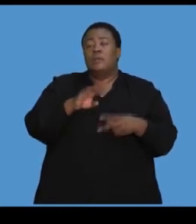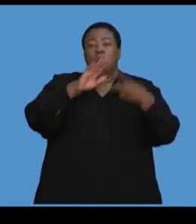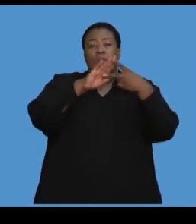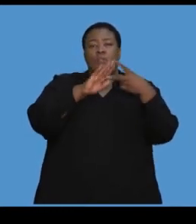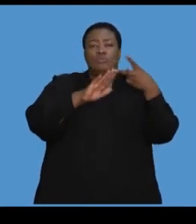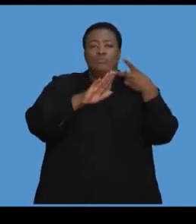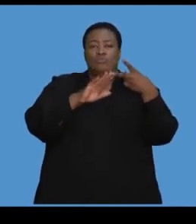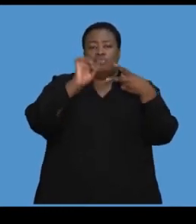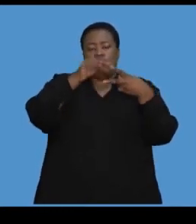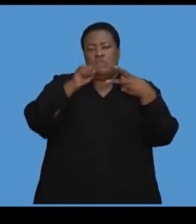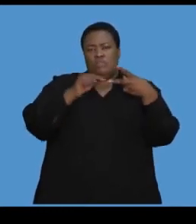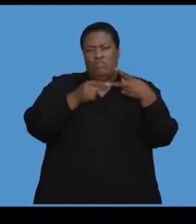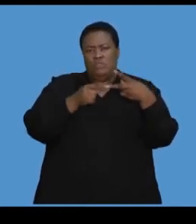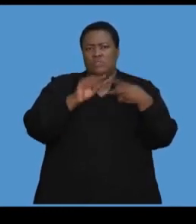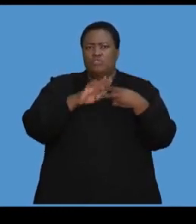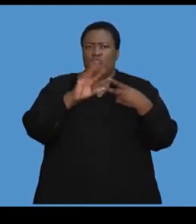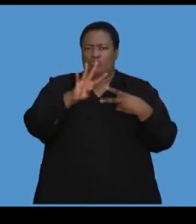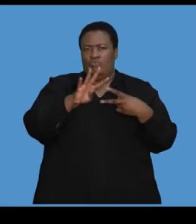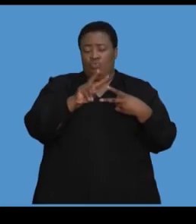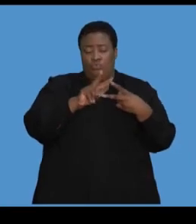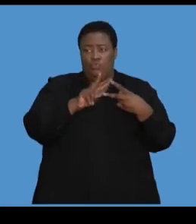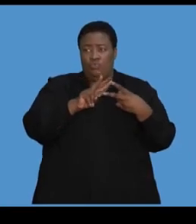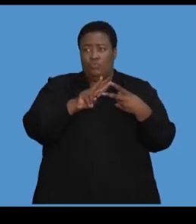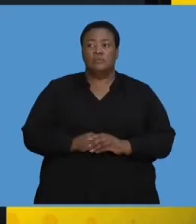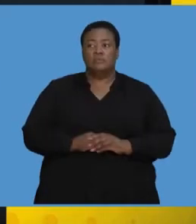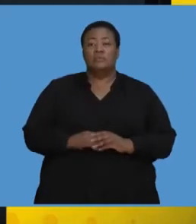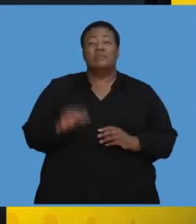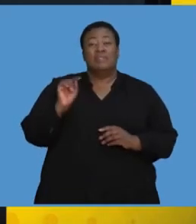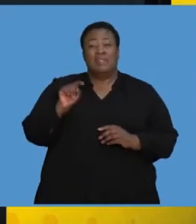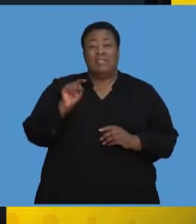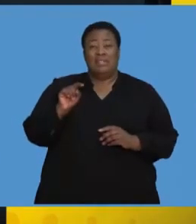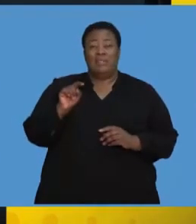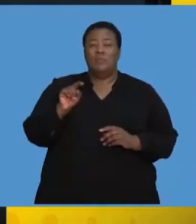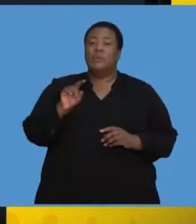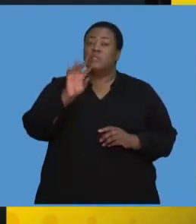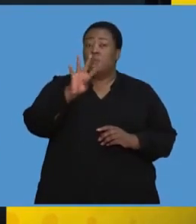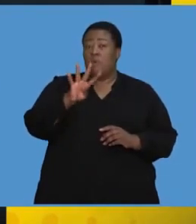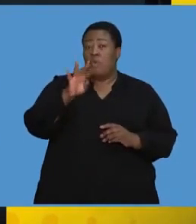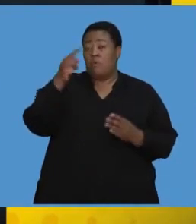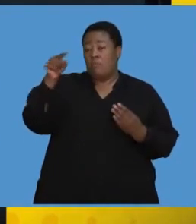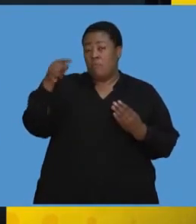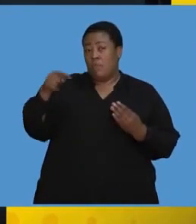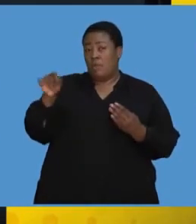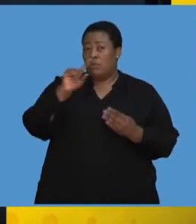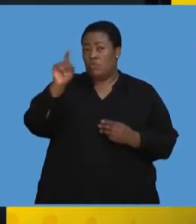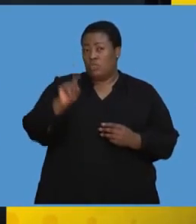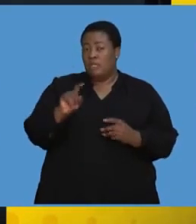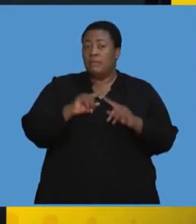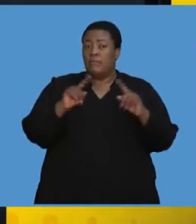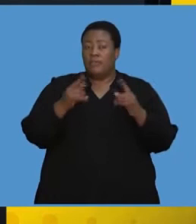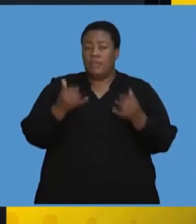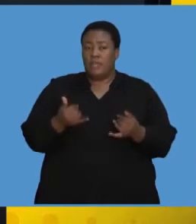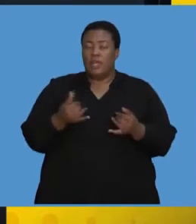2 points there to earn the full 4 marks. That was a typical 4-mark